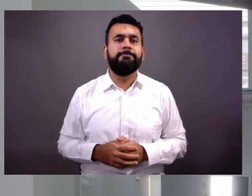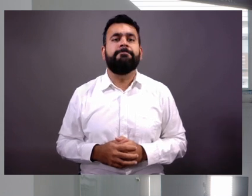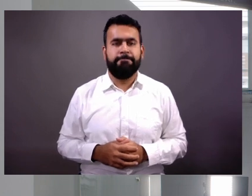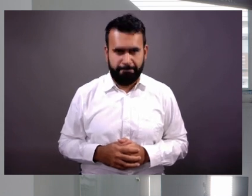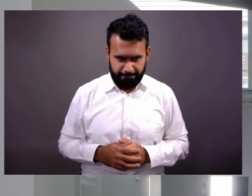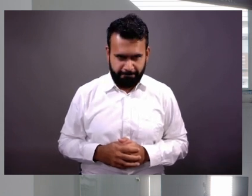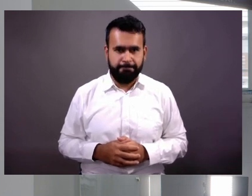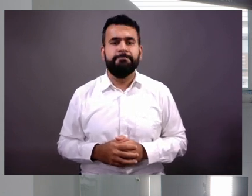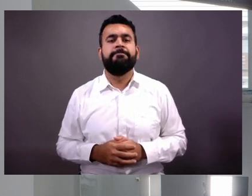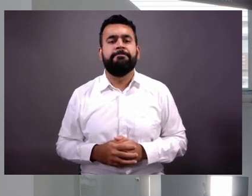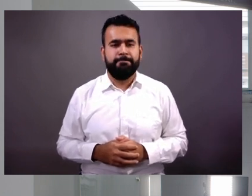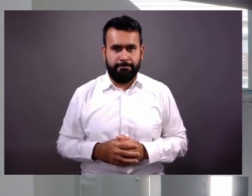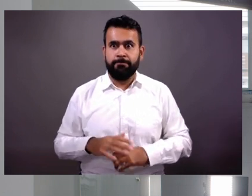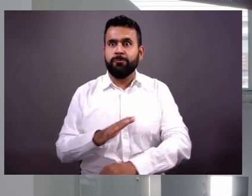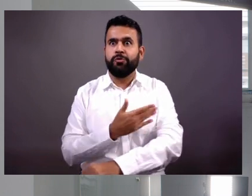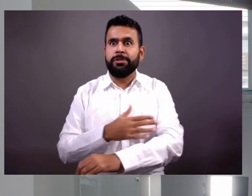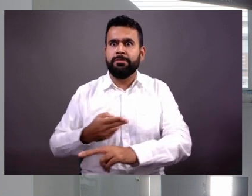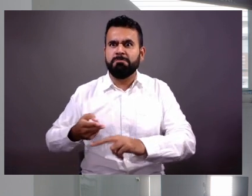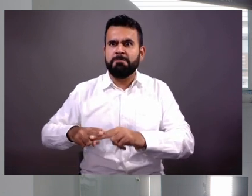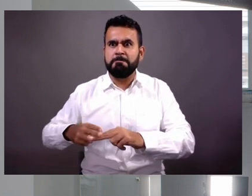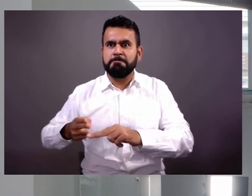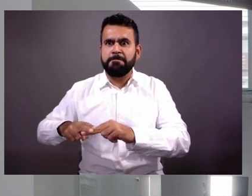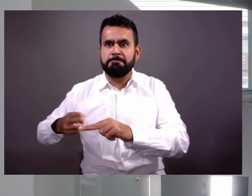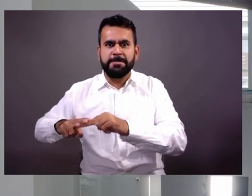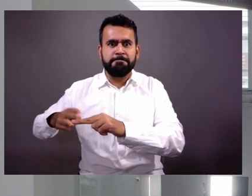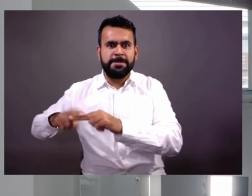5, 6, 7, 8.